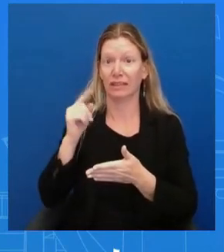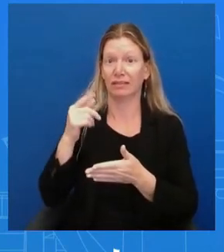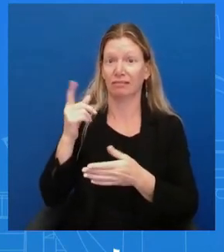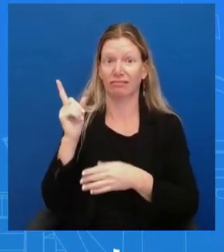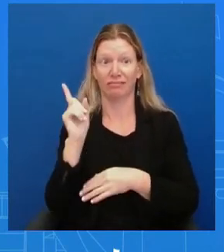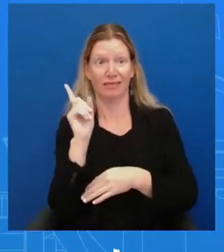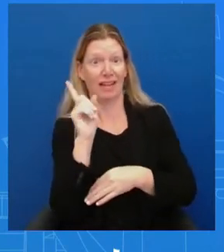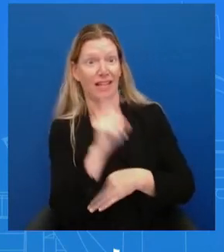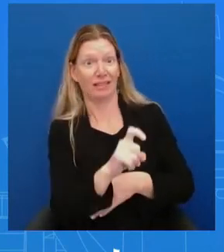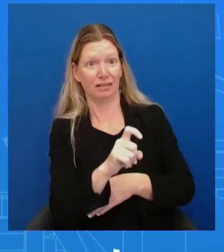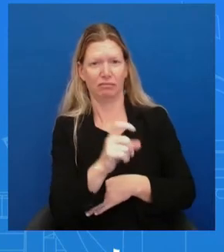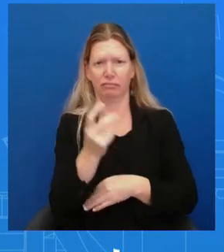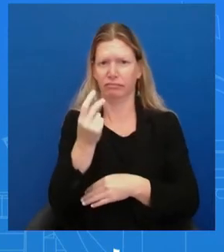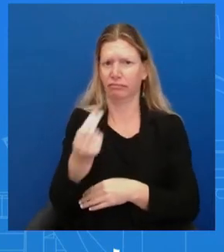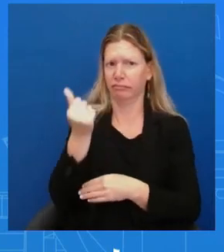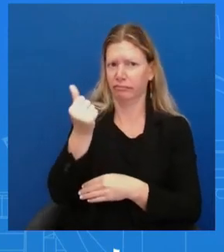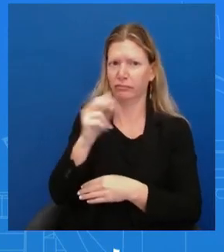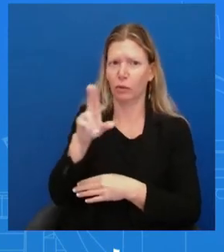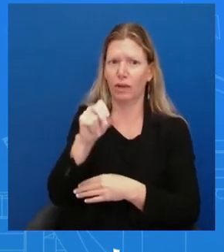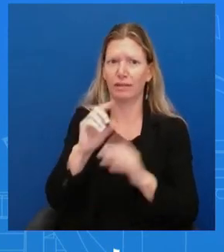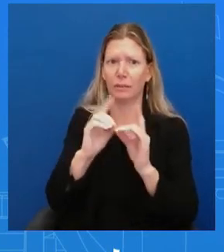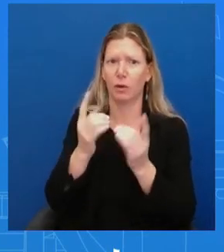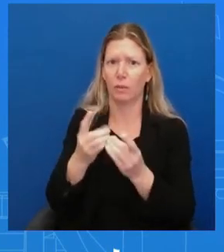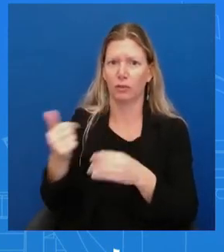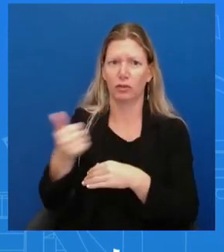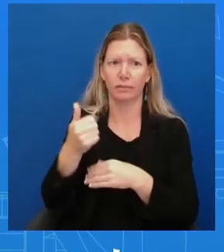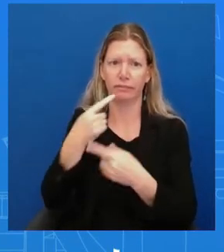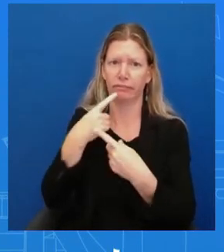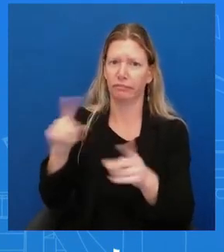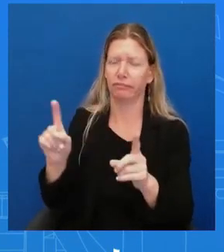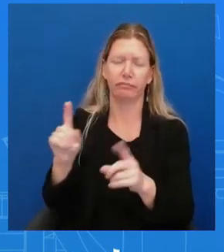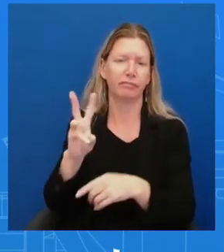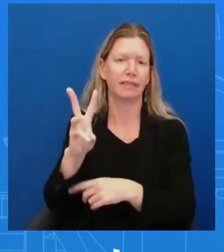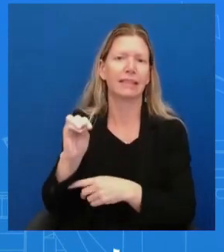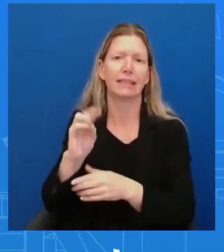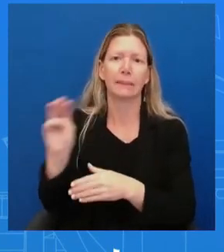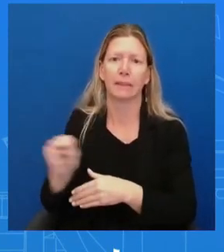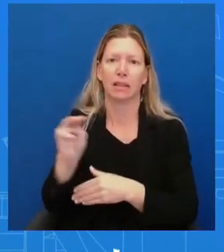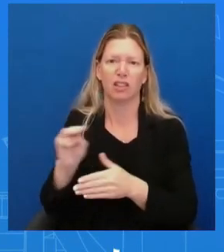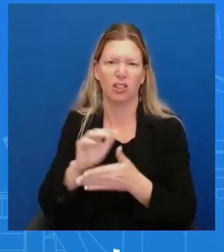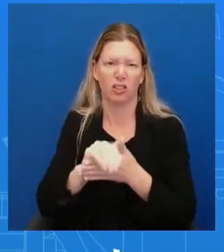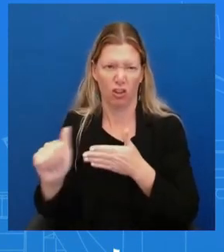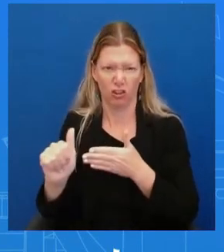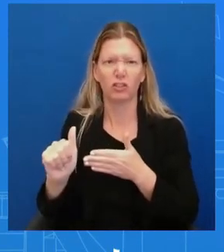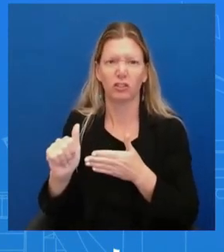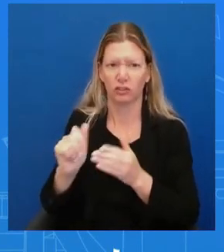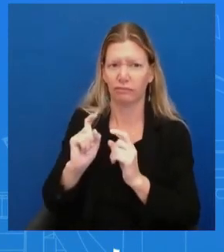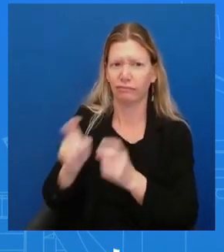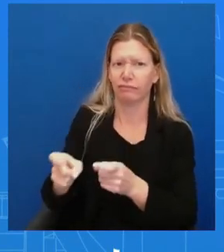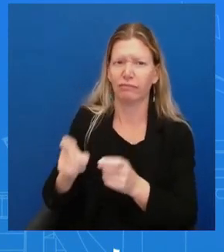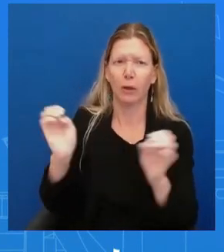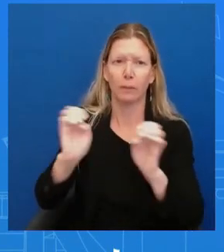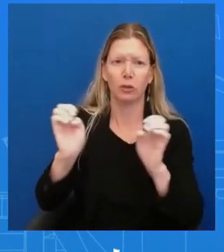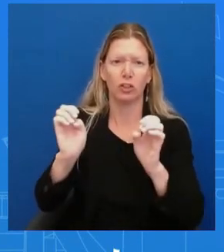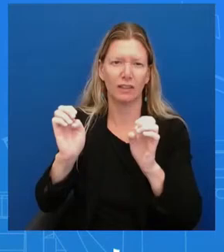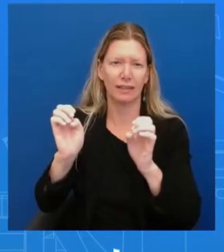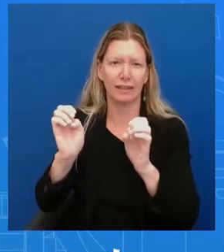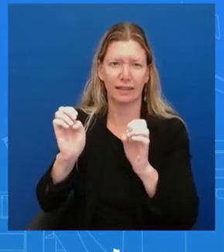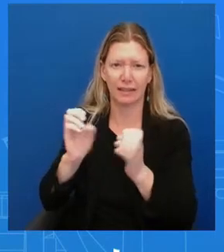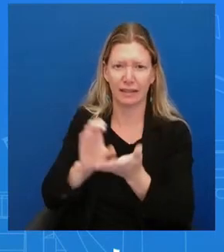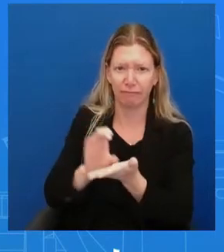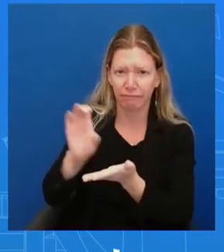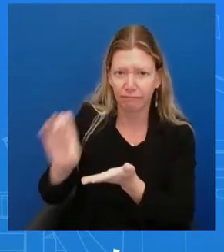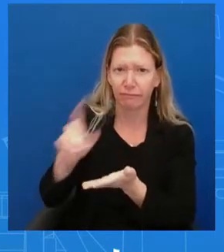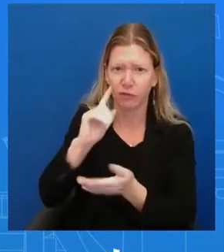release, emergency relief fund for the Maryland Department of Transportation. We're also doing everything that we can to help address